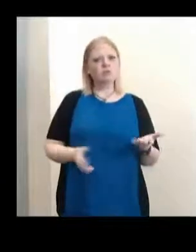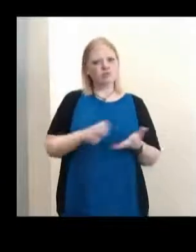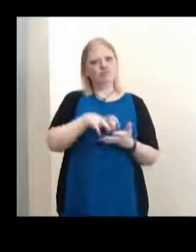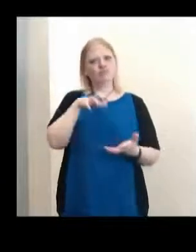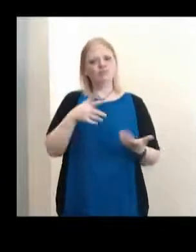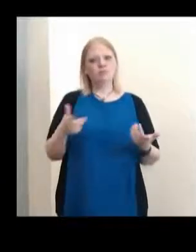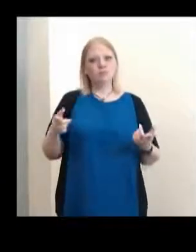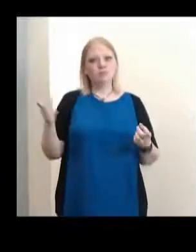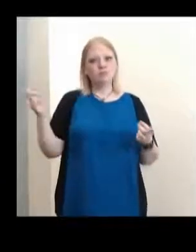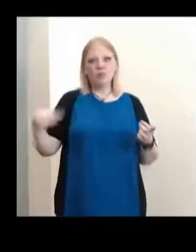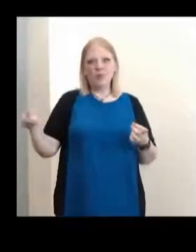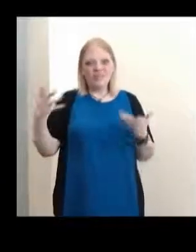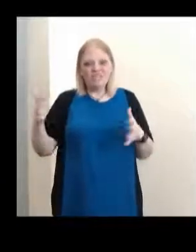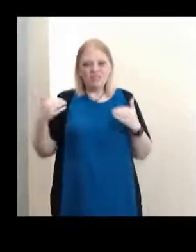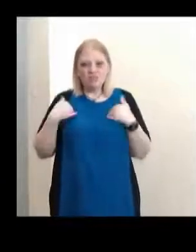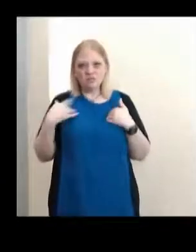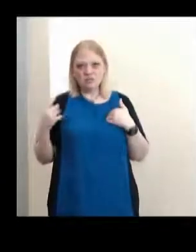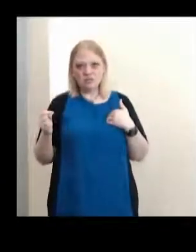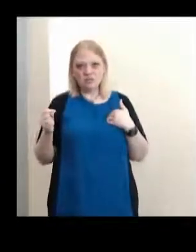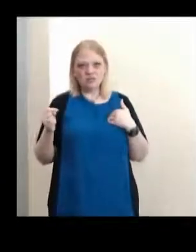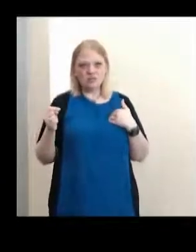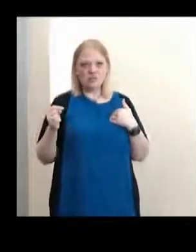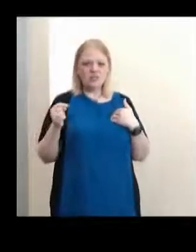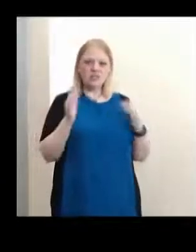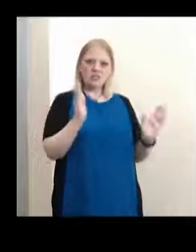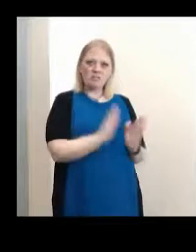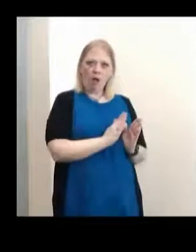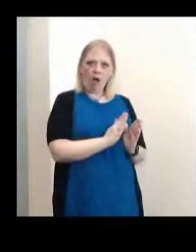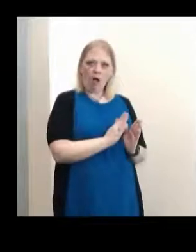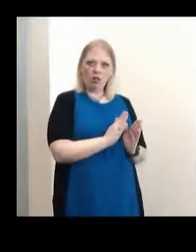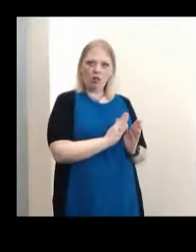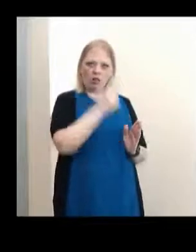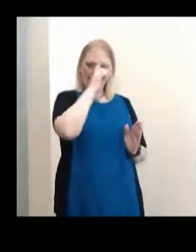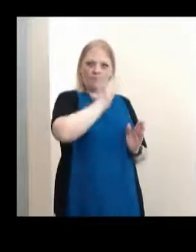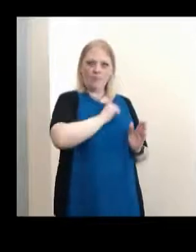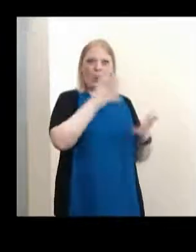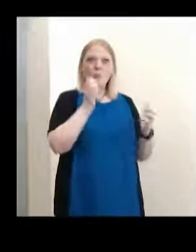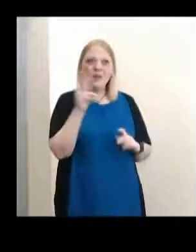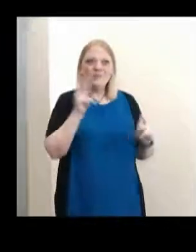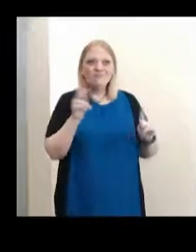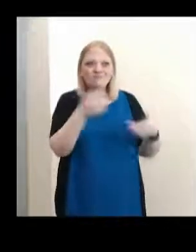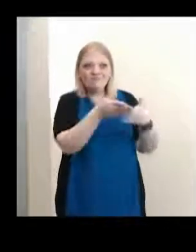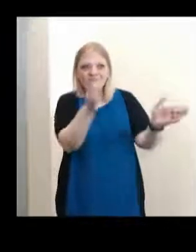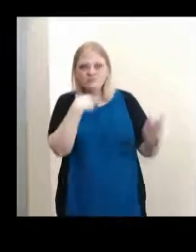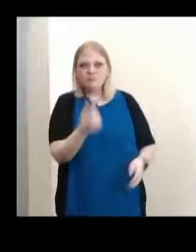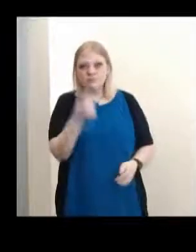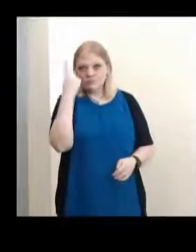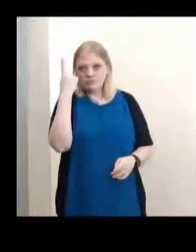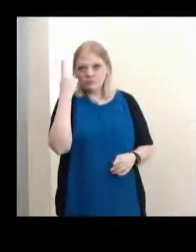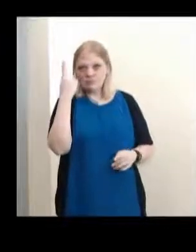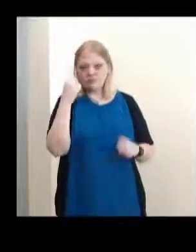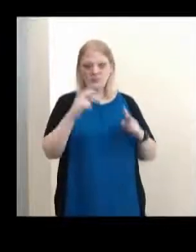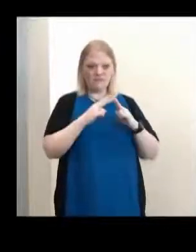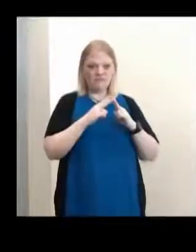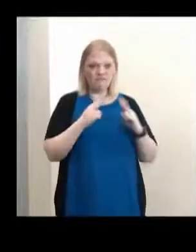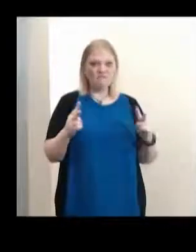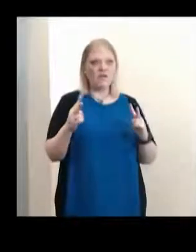they're getting it already. It's just a small set of things. So I want the public to understand that